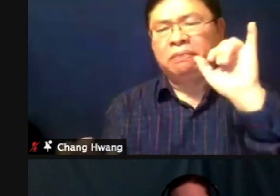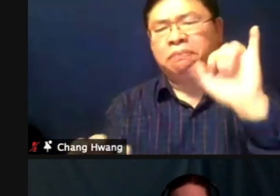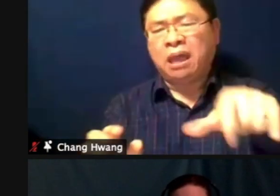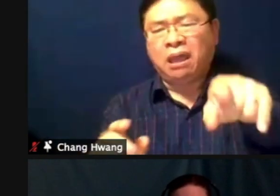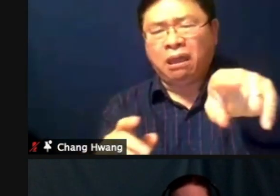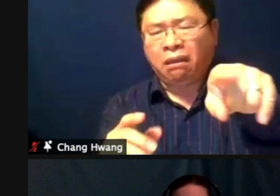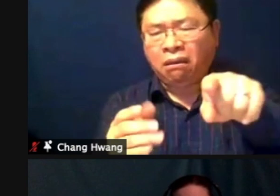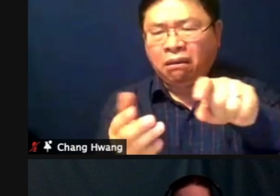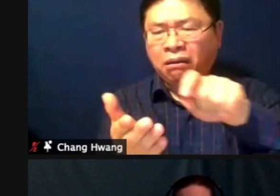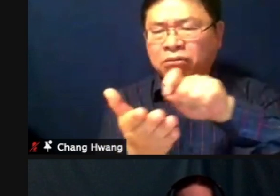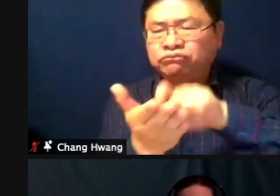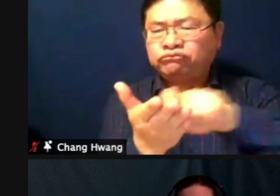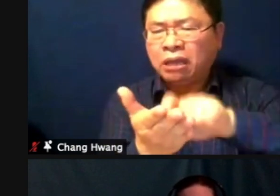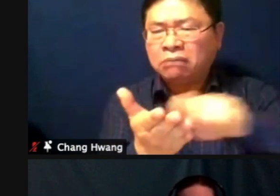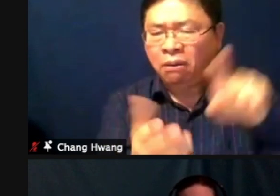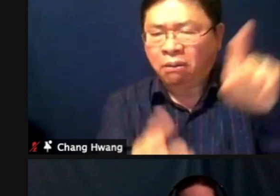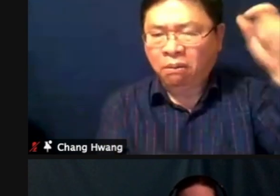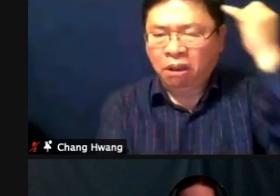So you can see either direction for that.